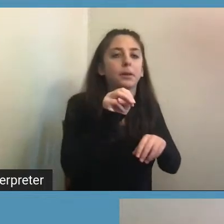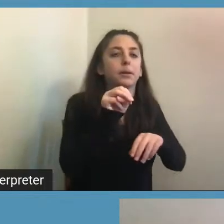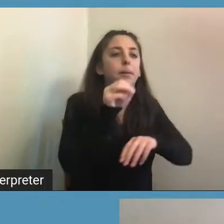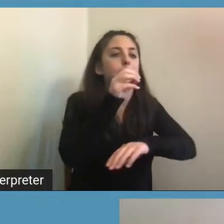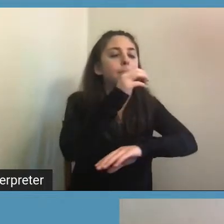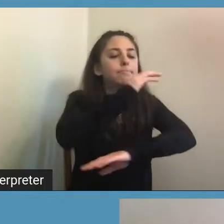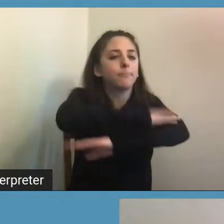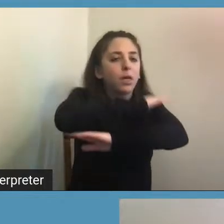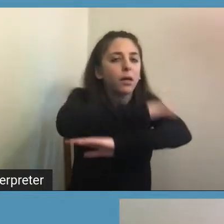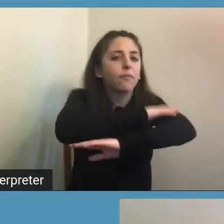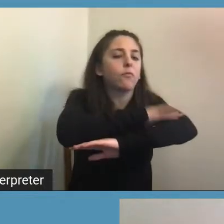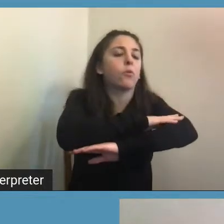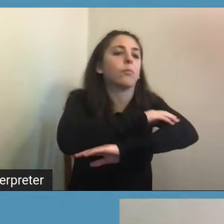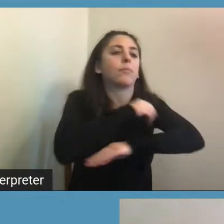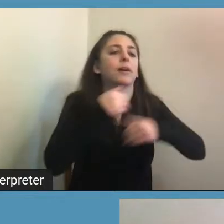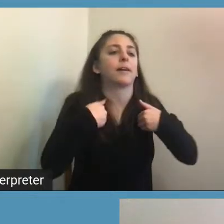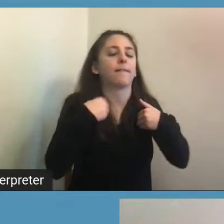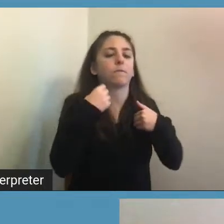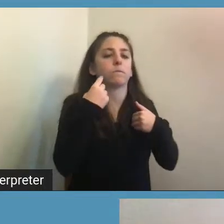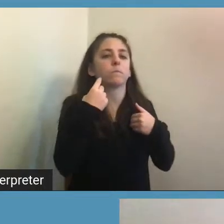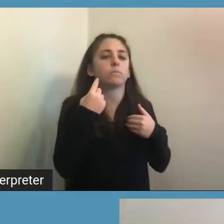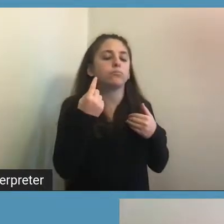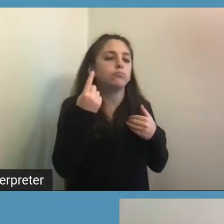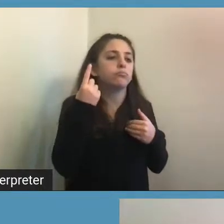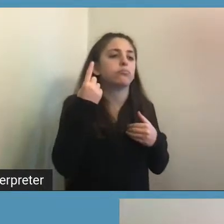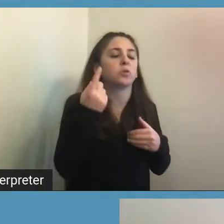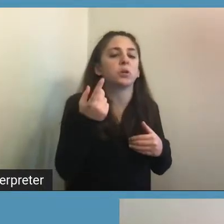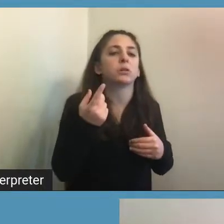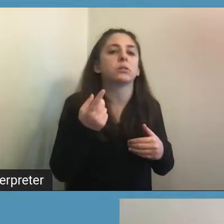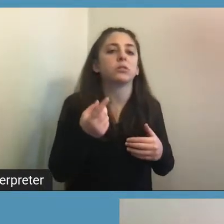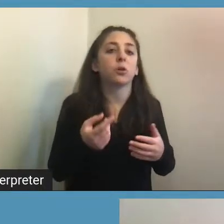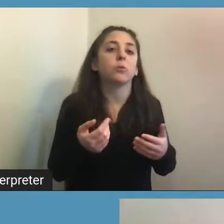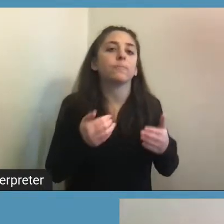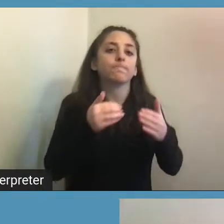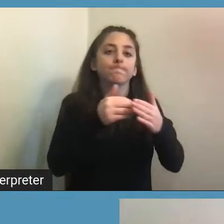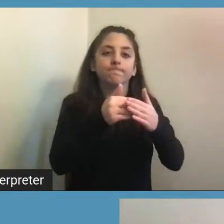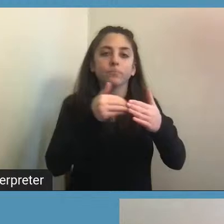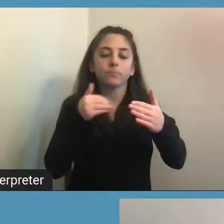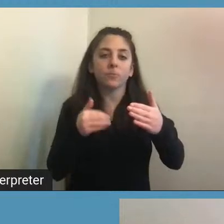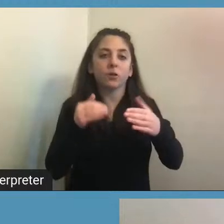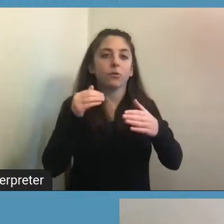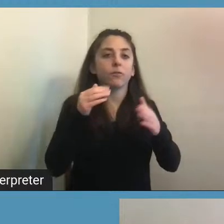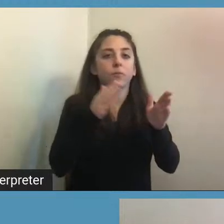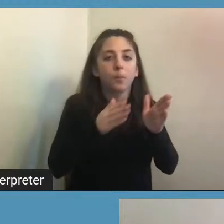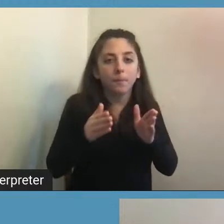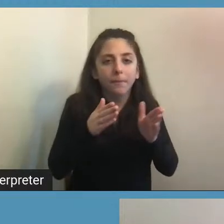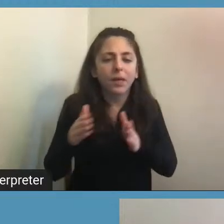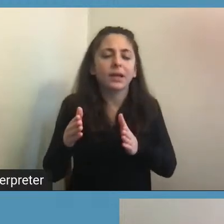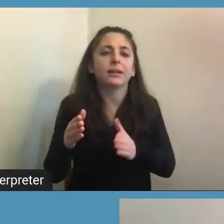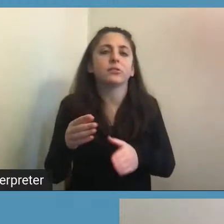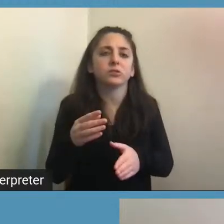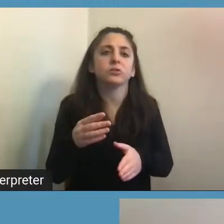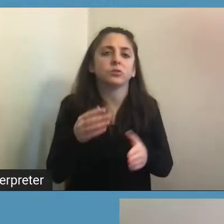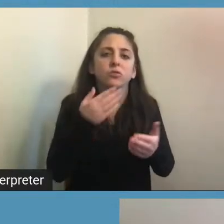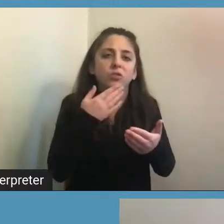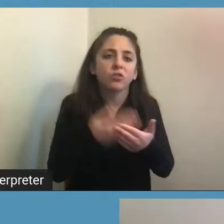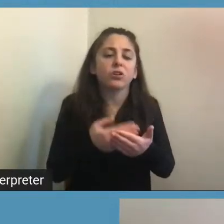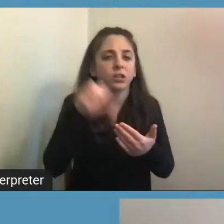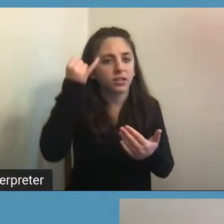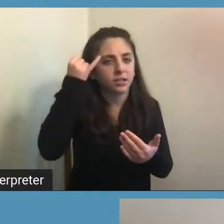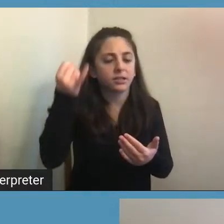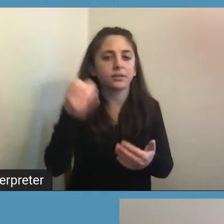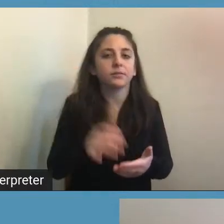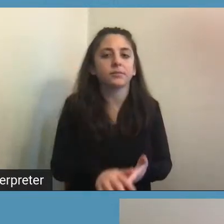didn't always work, but I love the idea of pre-planning. So I guess in some ways, this next question piggybacks a little bit off of what you just said,